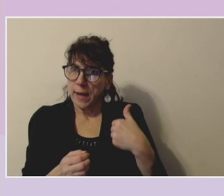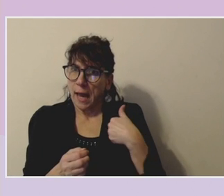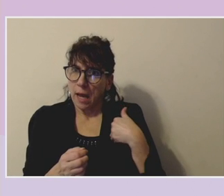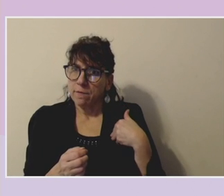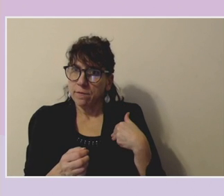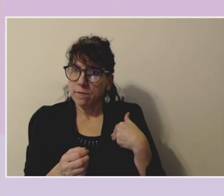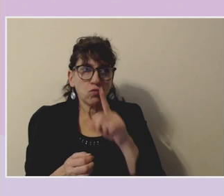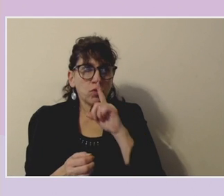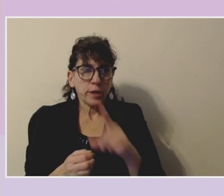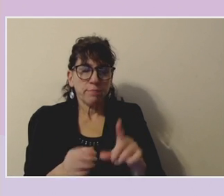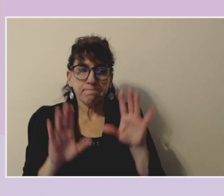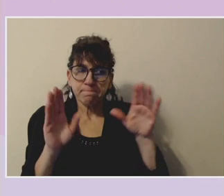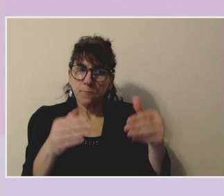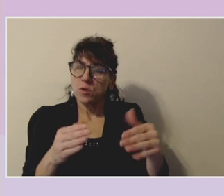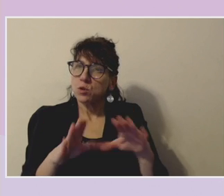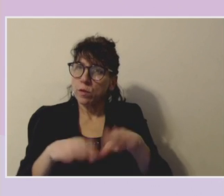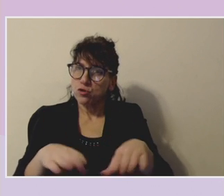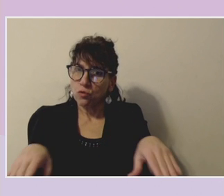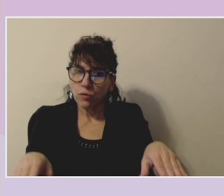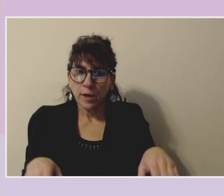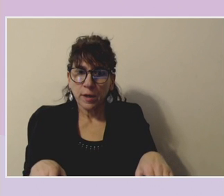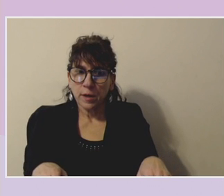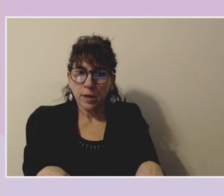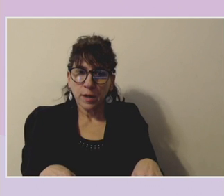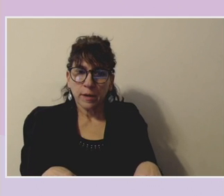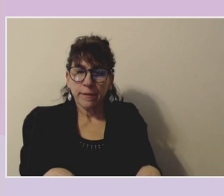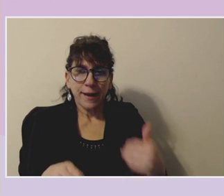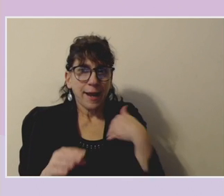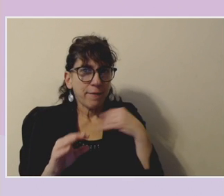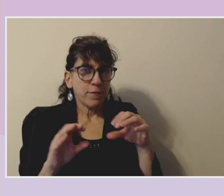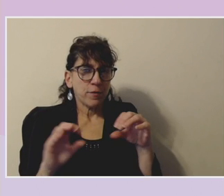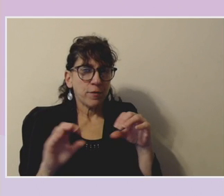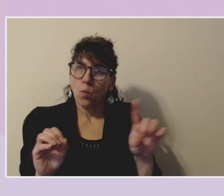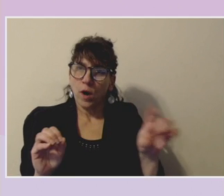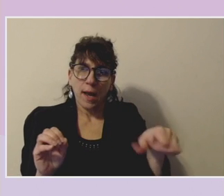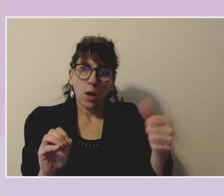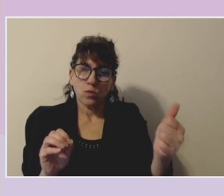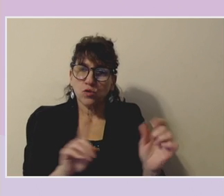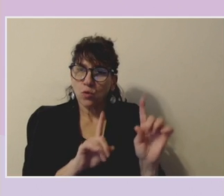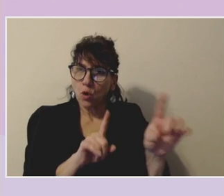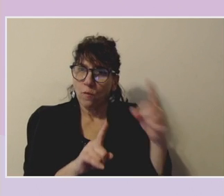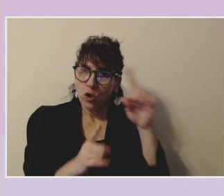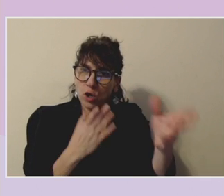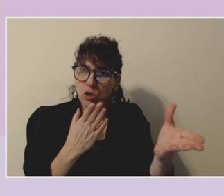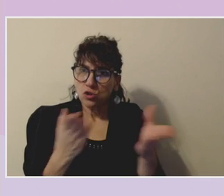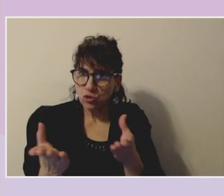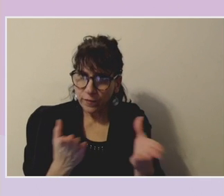those children that don't have anywhere else to go for services. We use